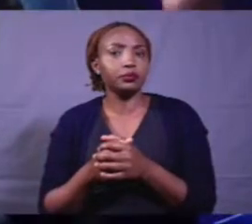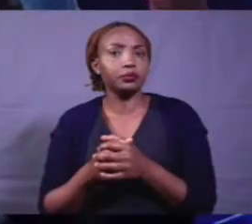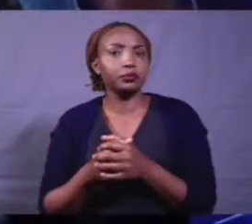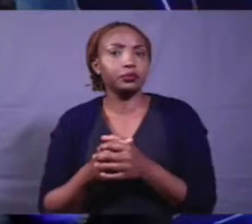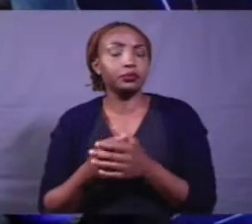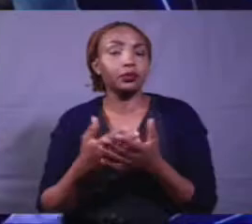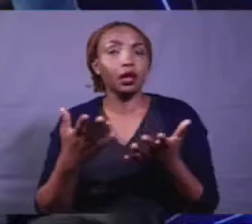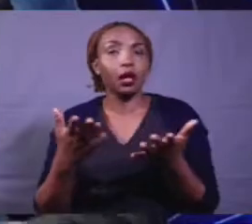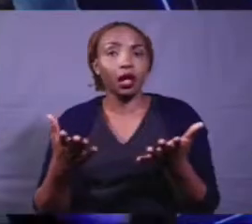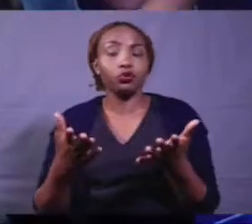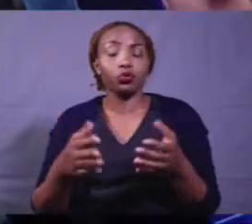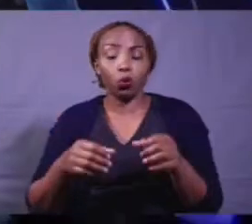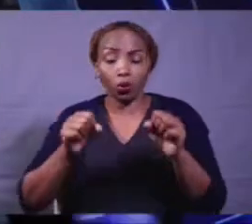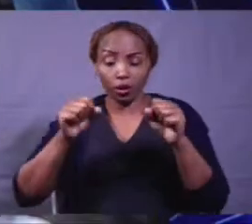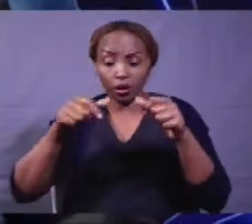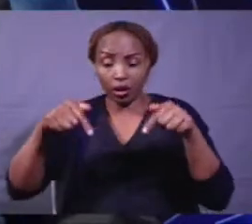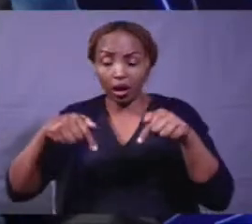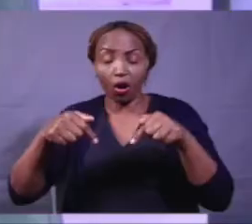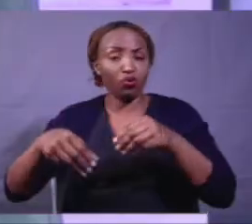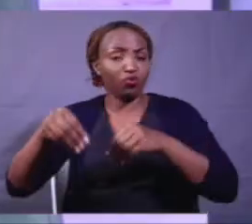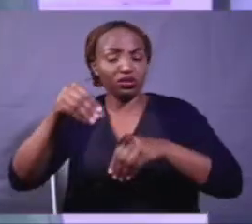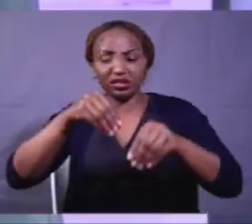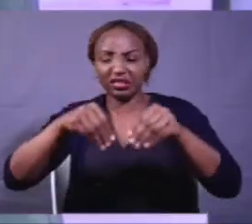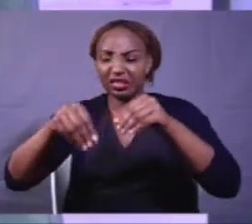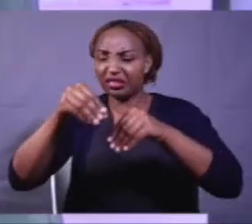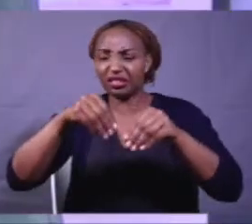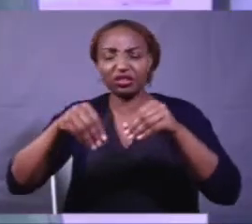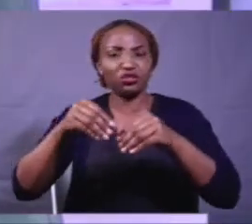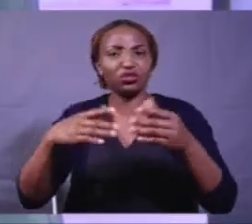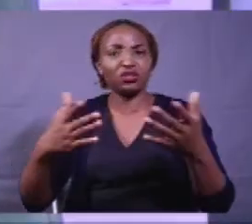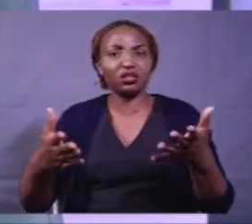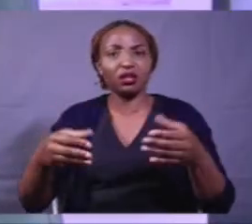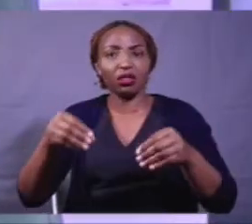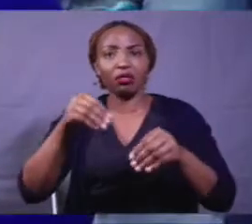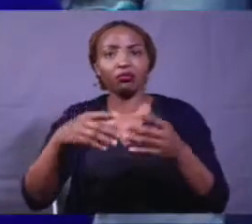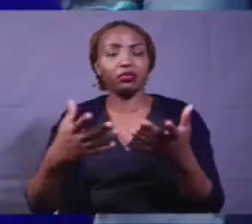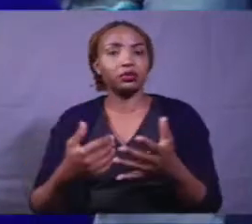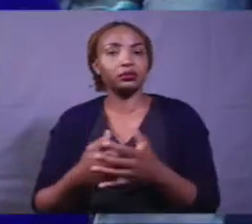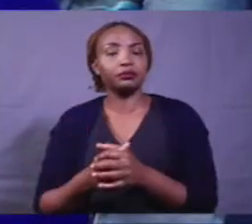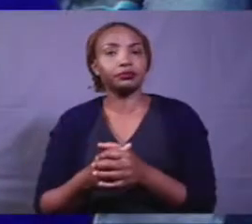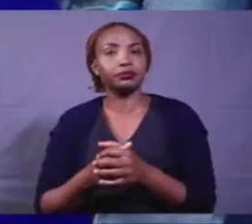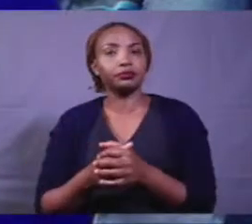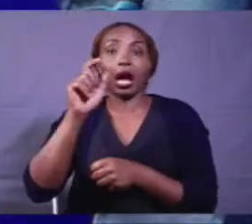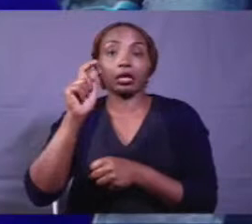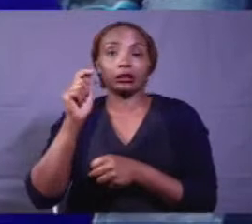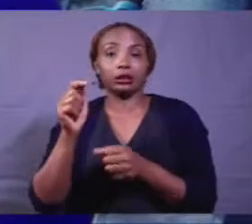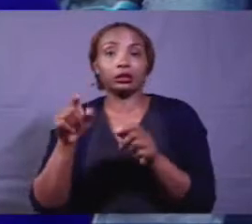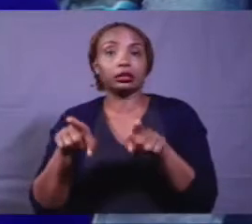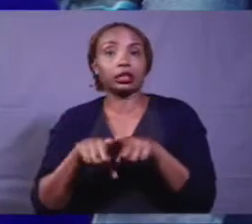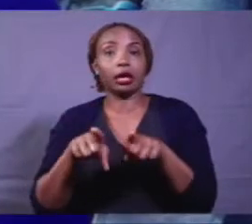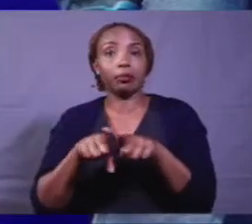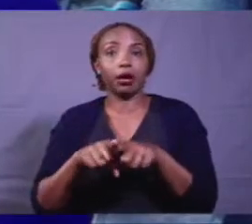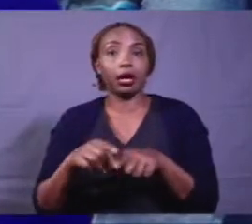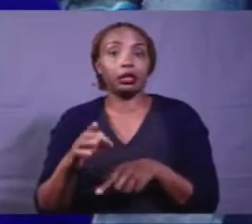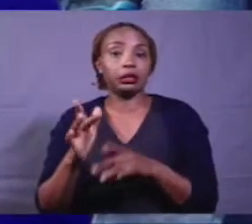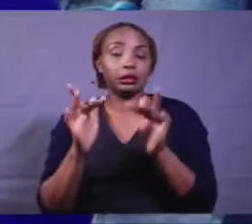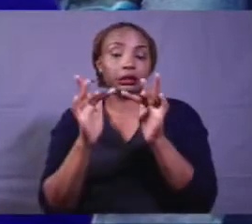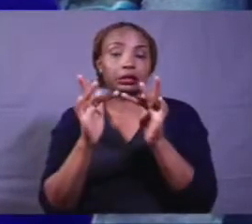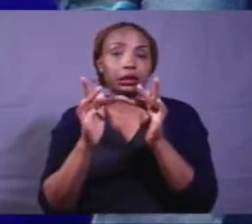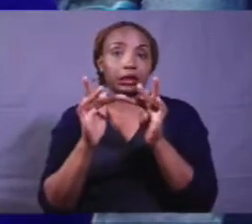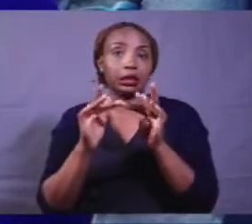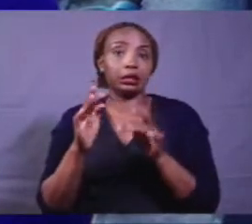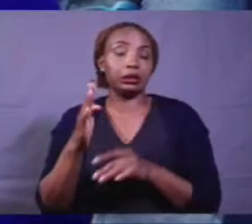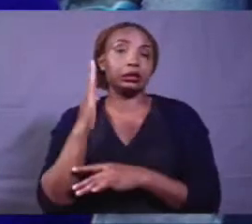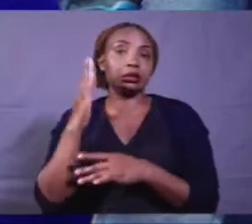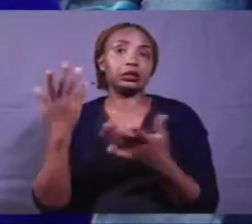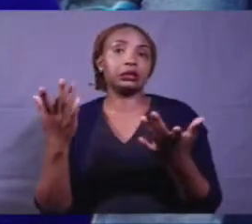way to do it is the traditional way to campaign. Thank you. April? The internet is definitely one of the best things that happened to